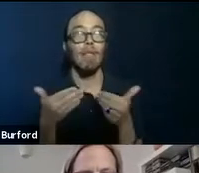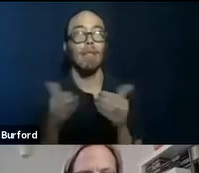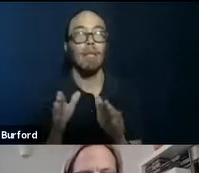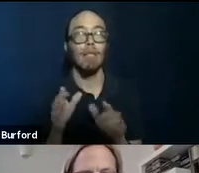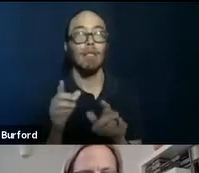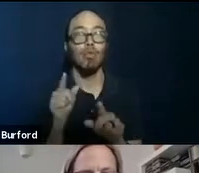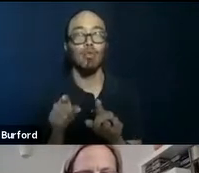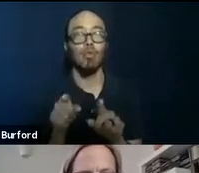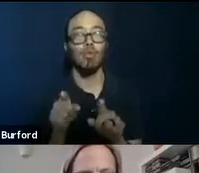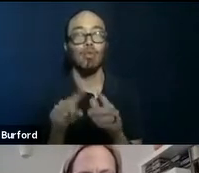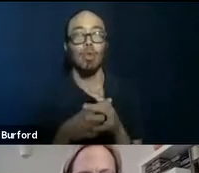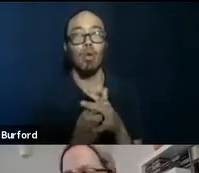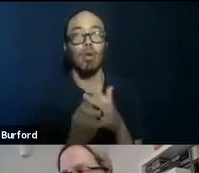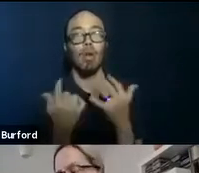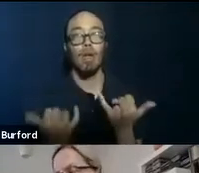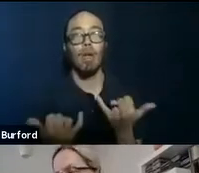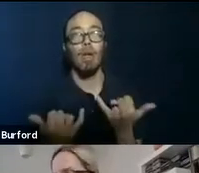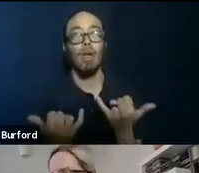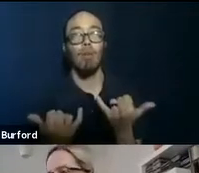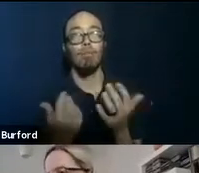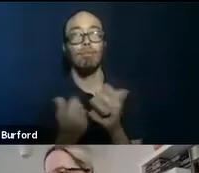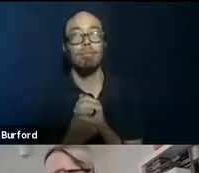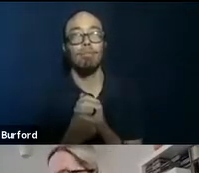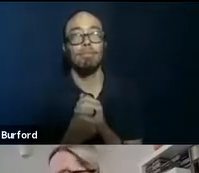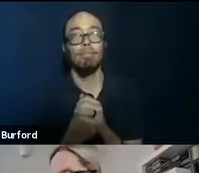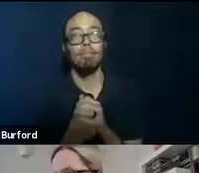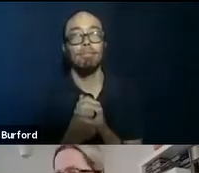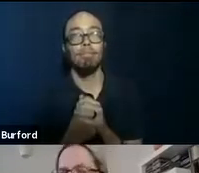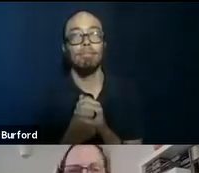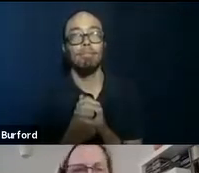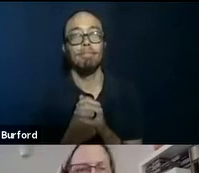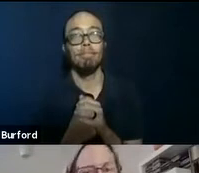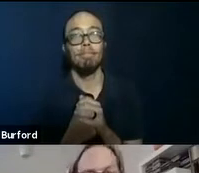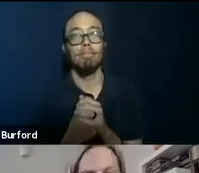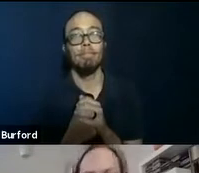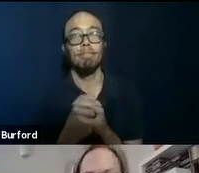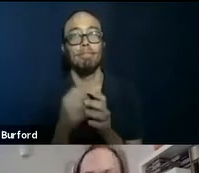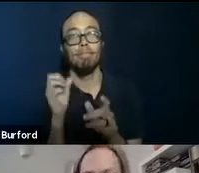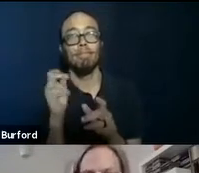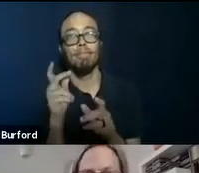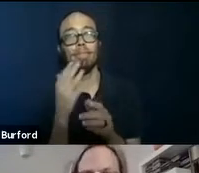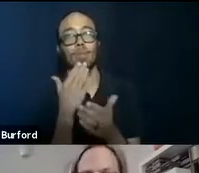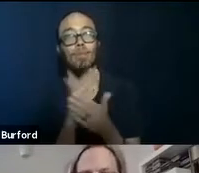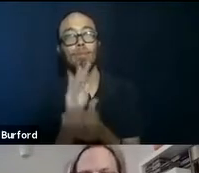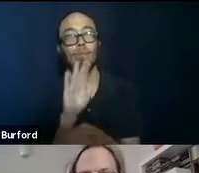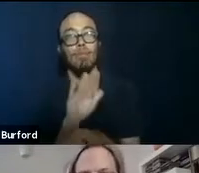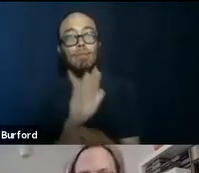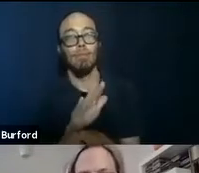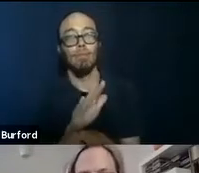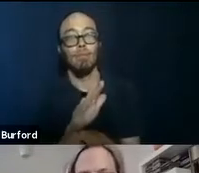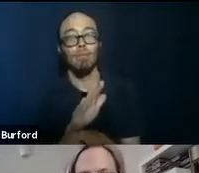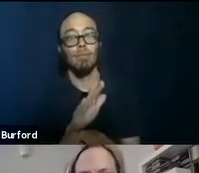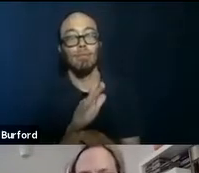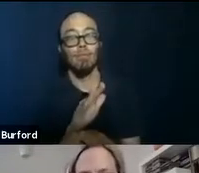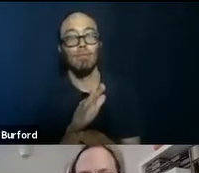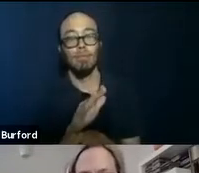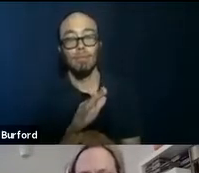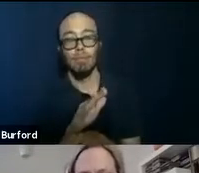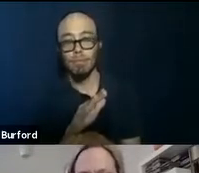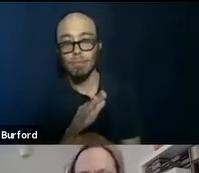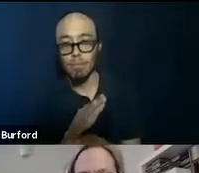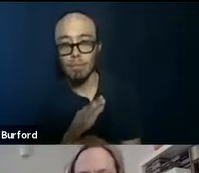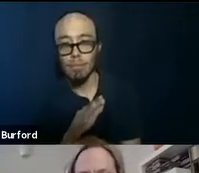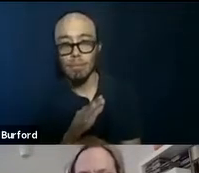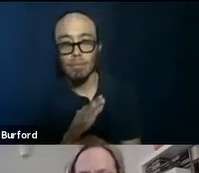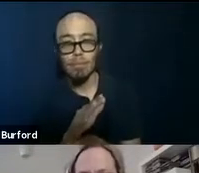heard. We're looking forward to hear you. Okay, thank you. Good afternoon. Here in Kigar, we are in evening